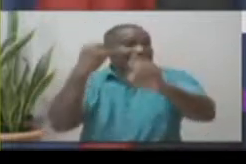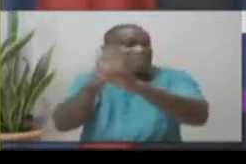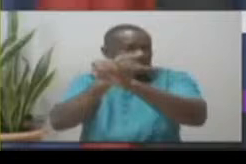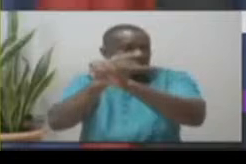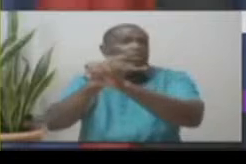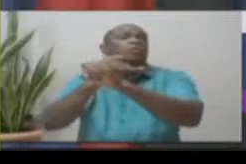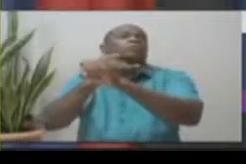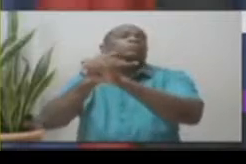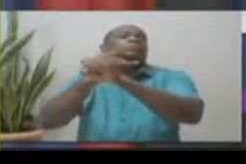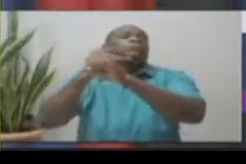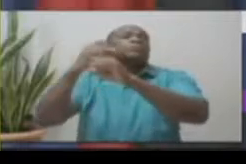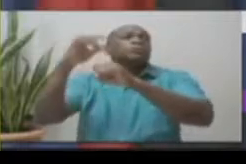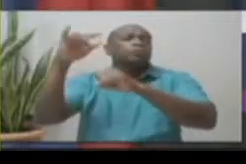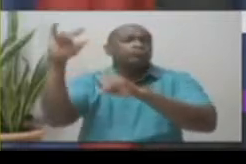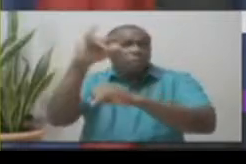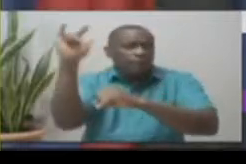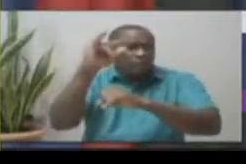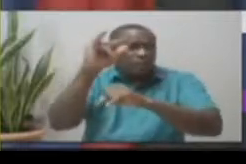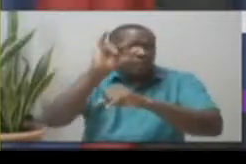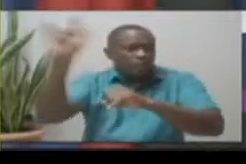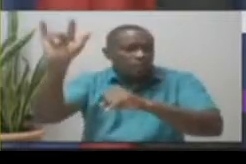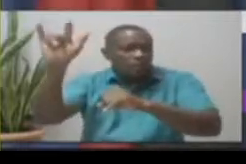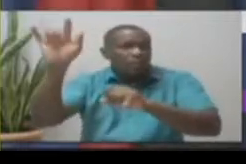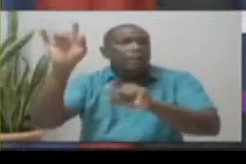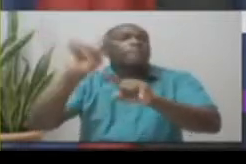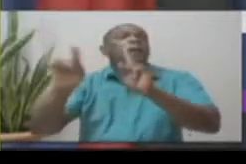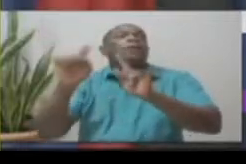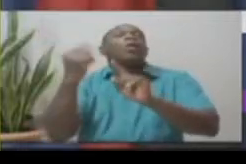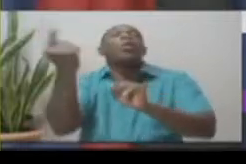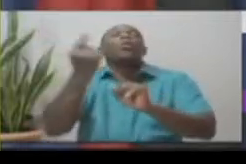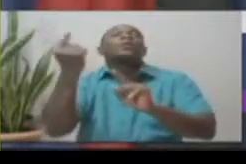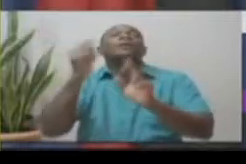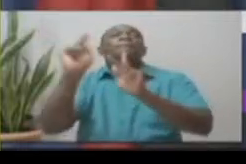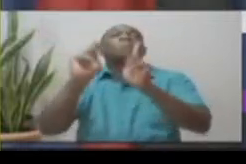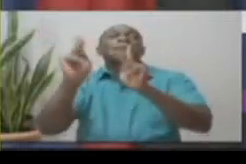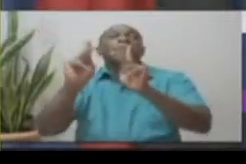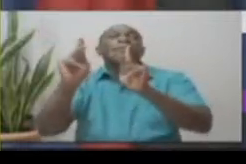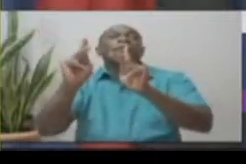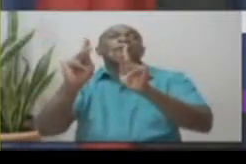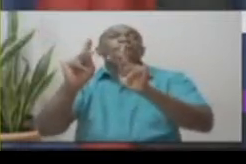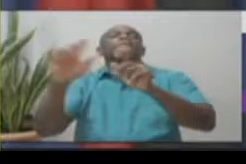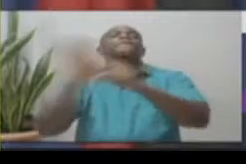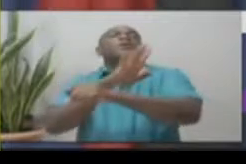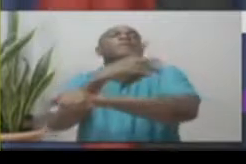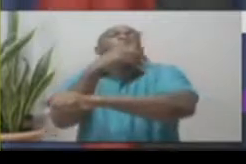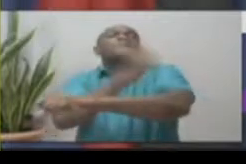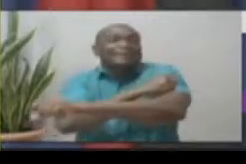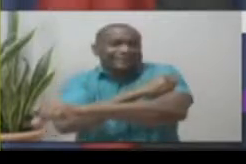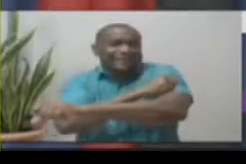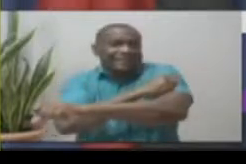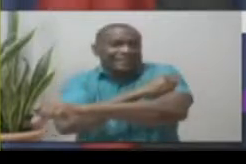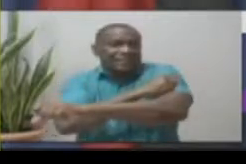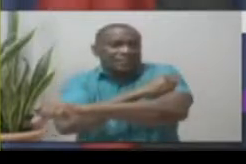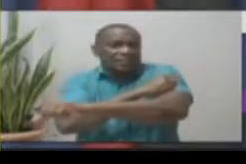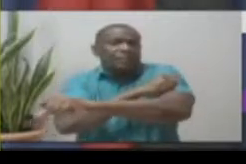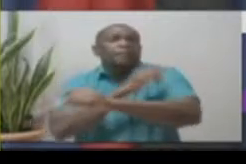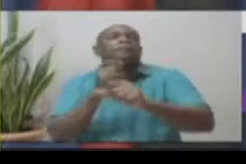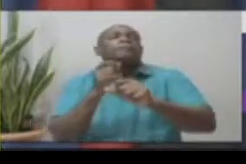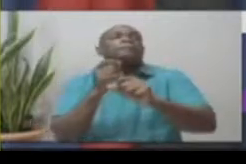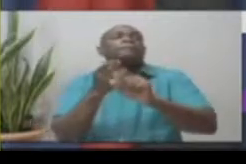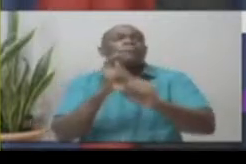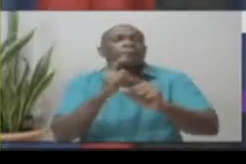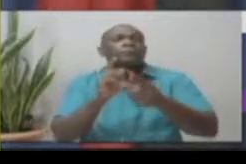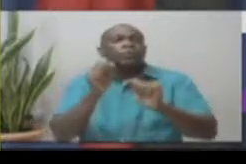but only to vaccinated nationals and vaccinated non-nationals. The country is